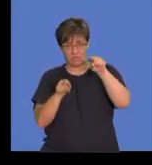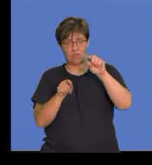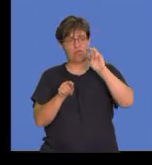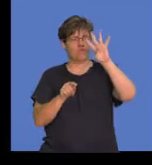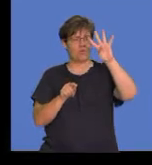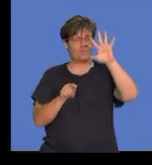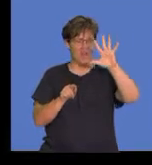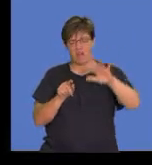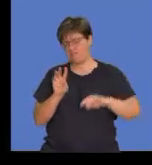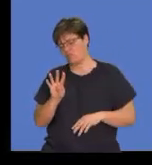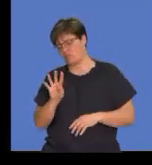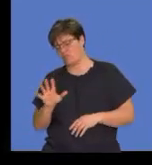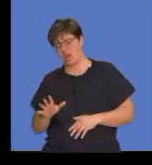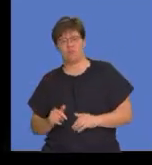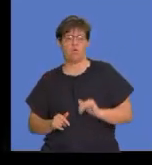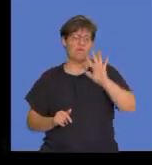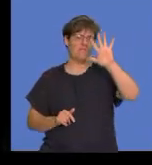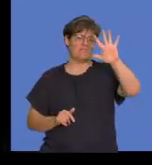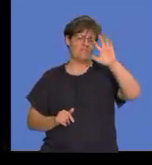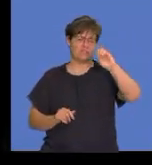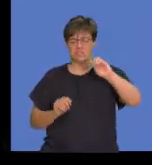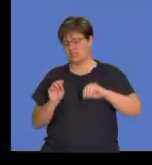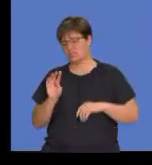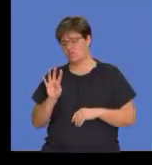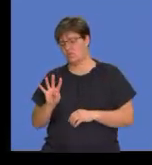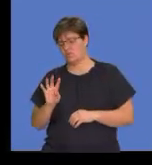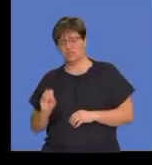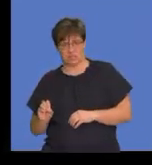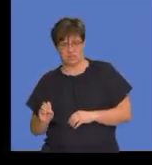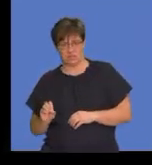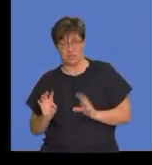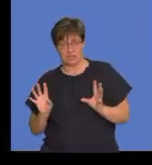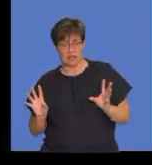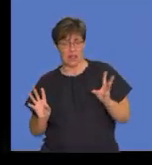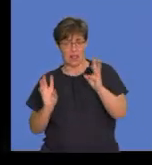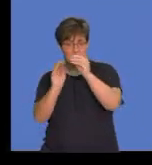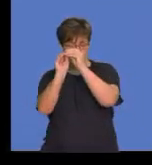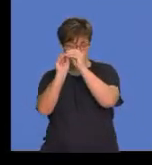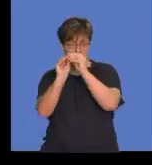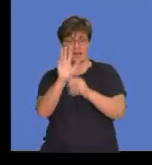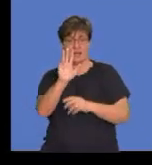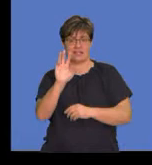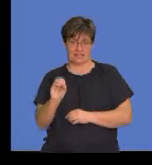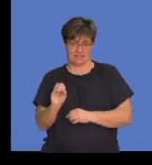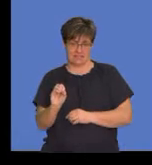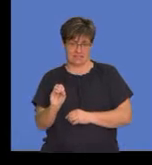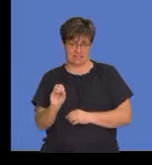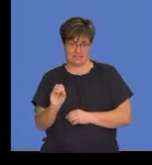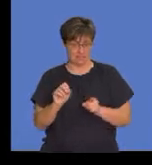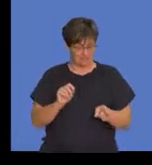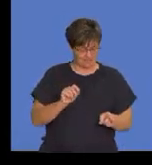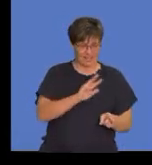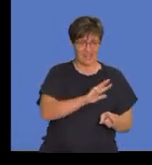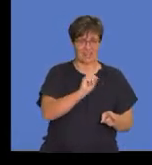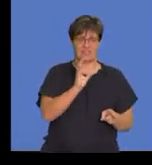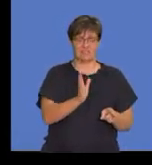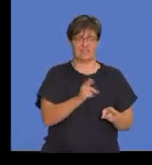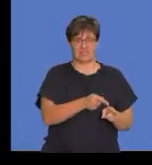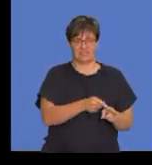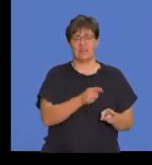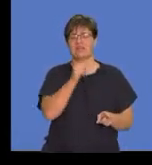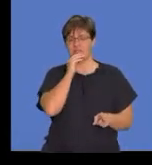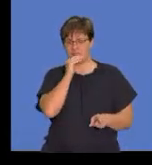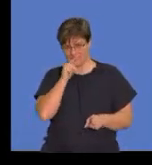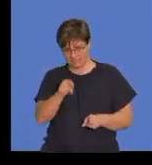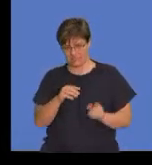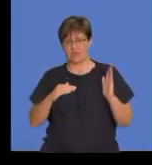45, 45, can be 50 and 40, as long as they add to 90 degrees, then we can consider it as